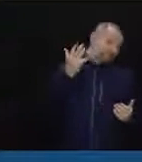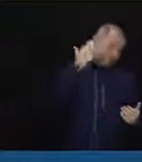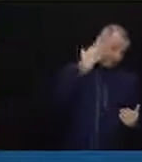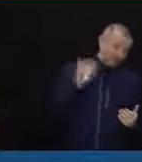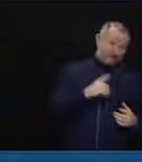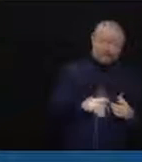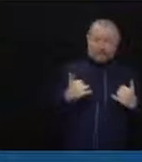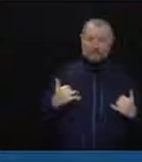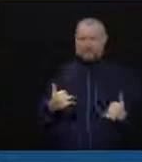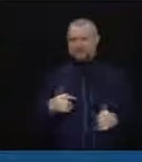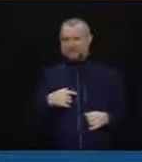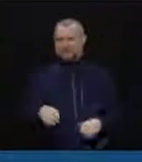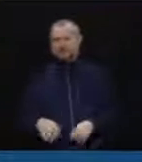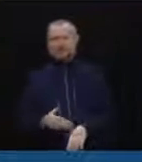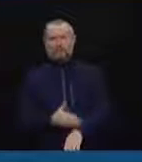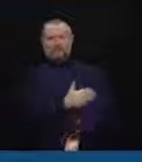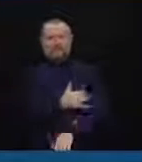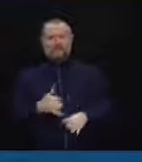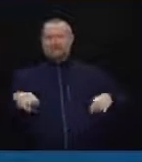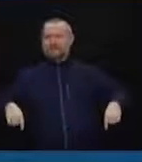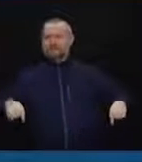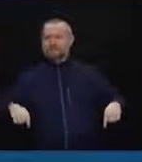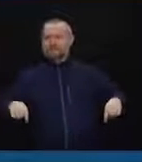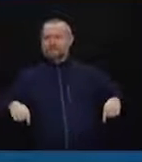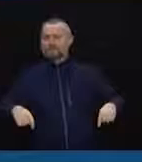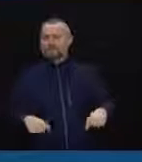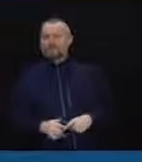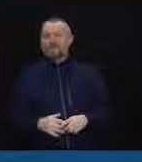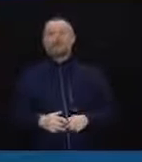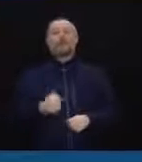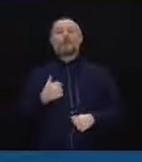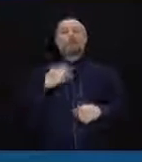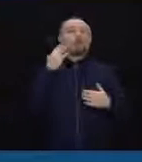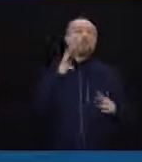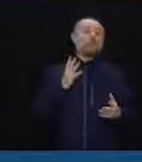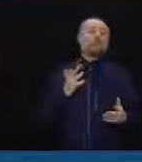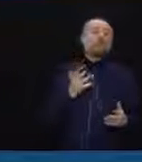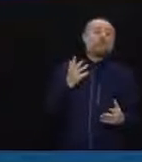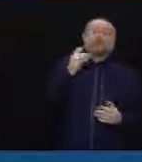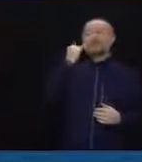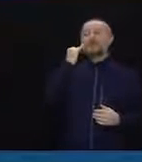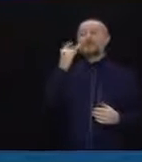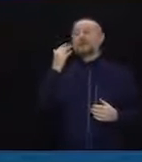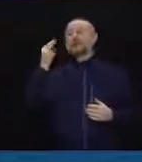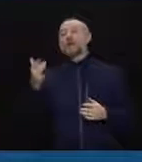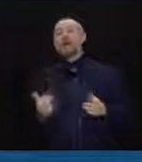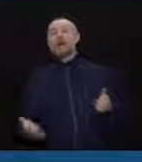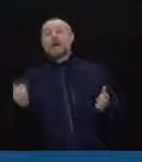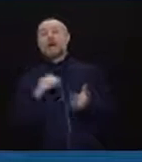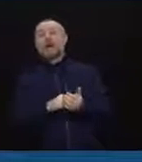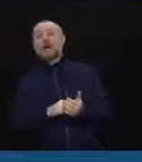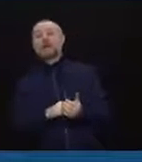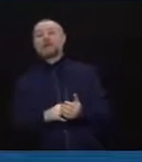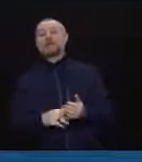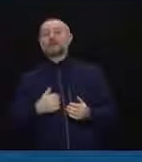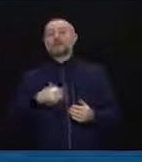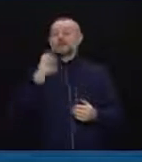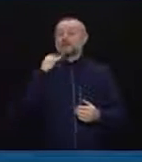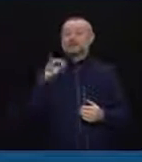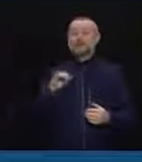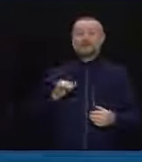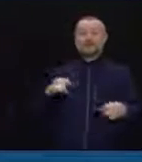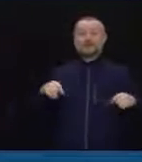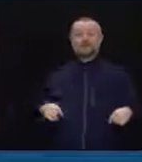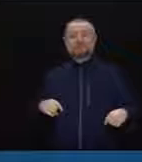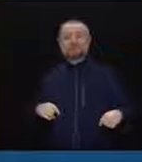And I don't know that if we have another experience at all like this, that we can count on the federal government to deliver the resources